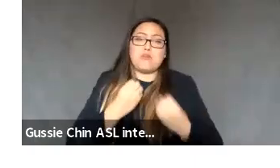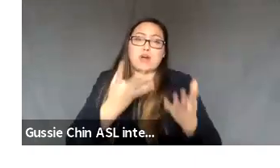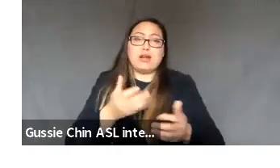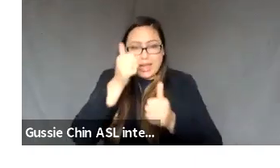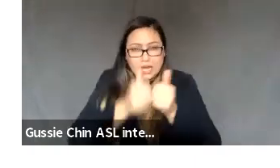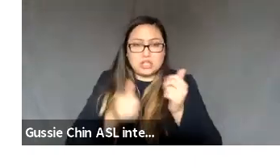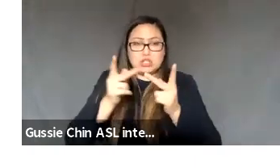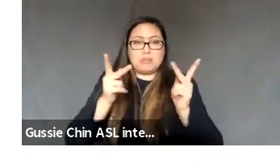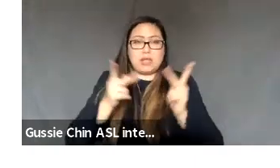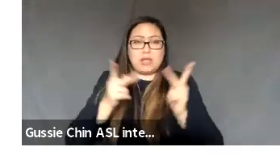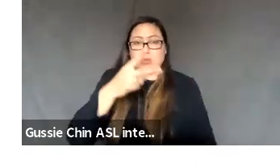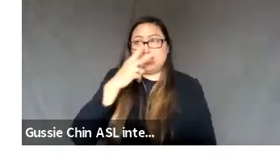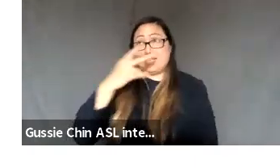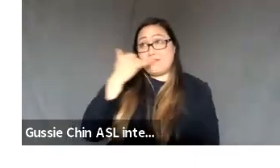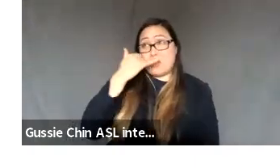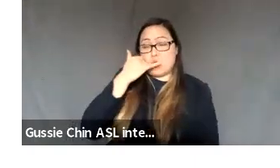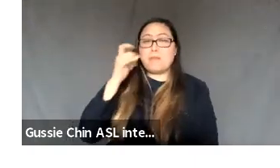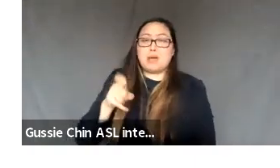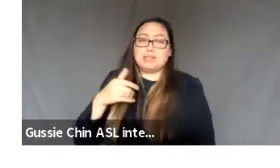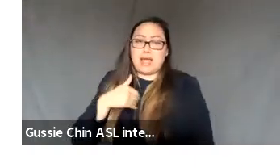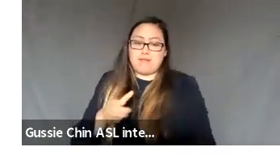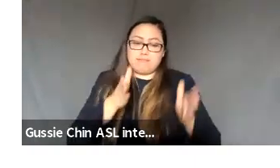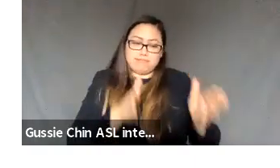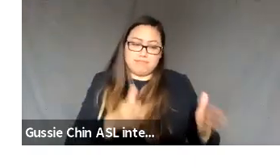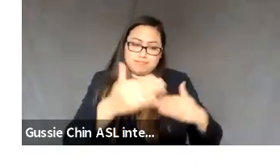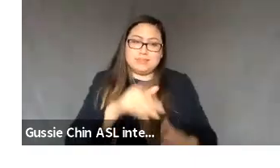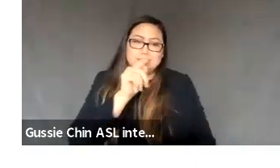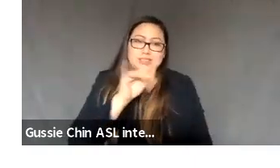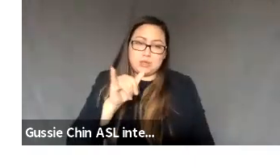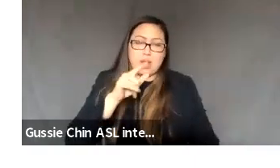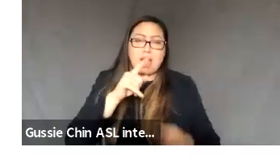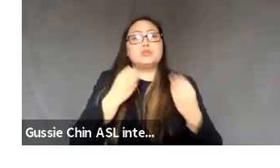location that you provide a public payphone, okay, to deliver that communication